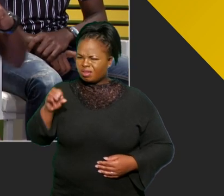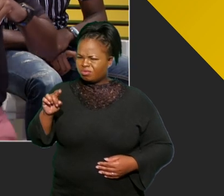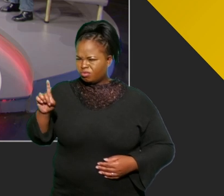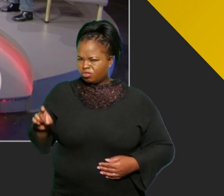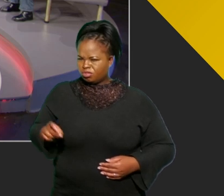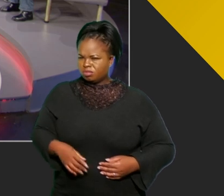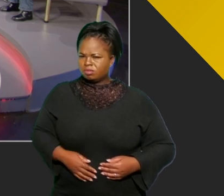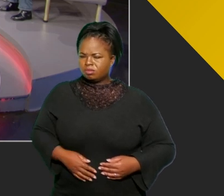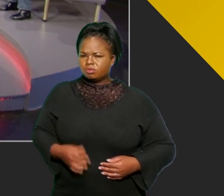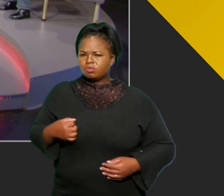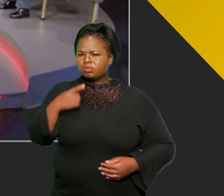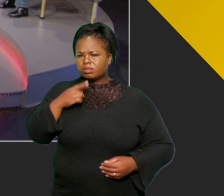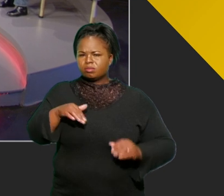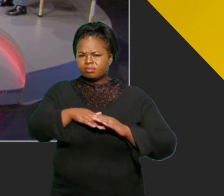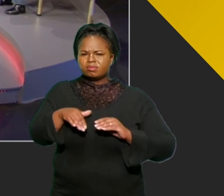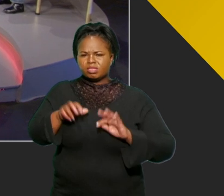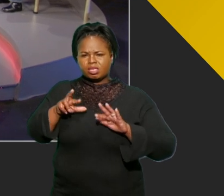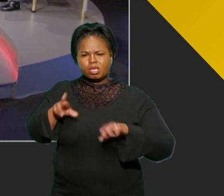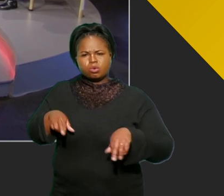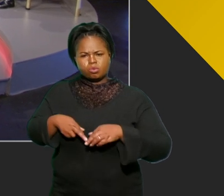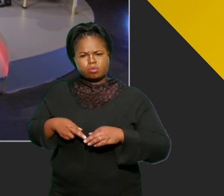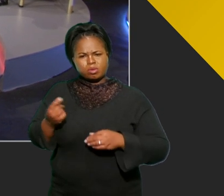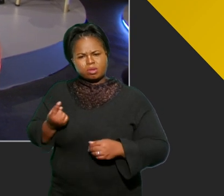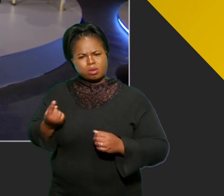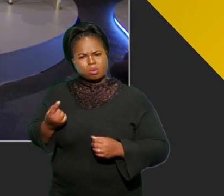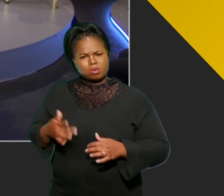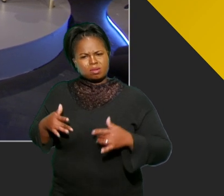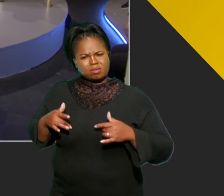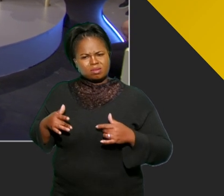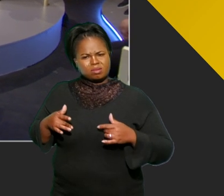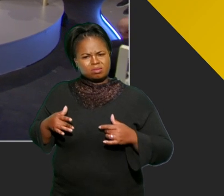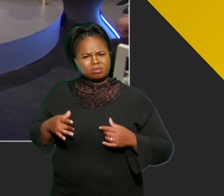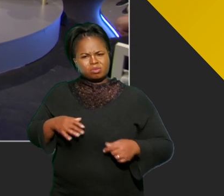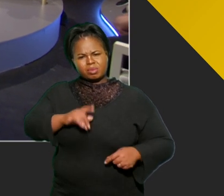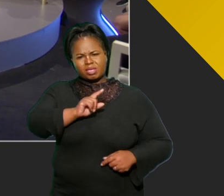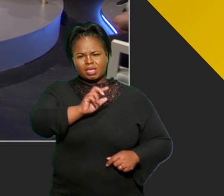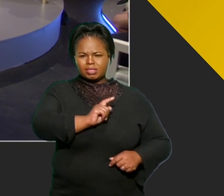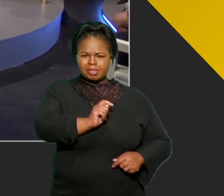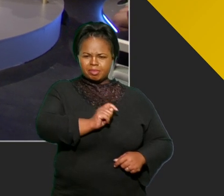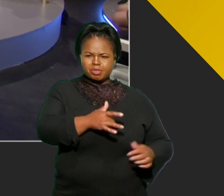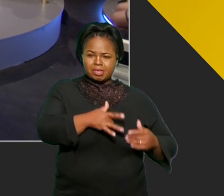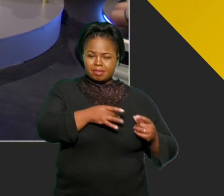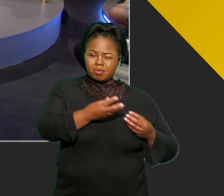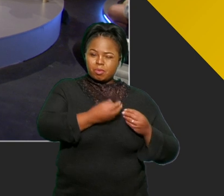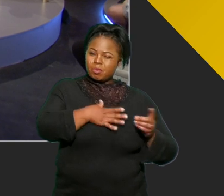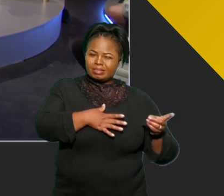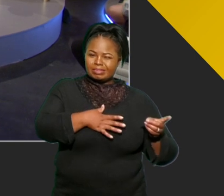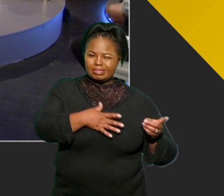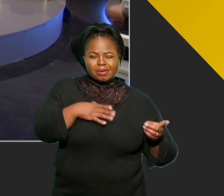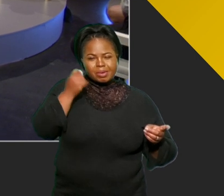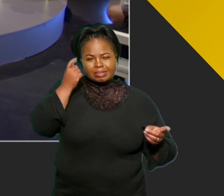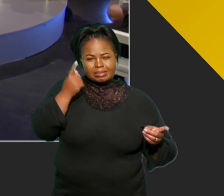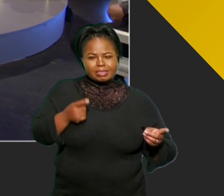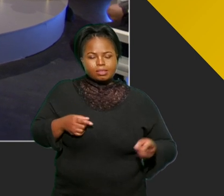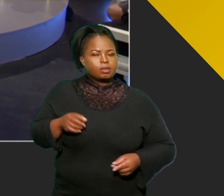ask him a question uru tswile ko ntlung u dula ko 8 room ung uli 1 u batla dula ko 8 room ung le ko thembi no understand